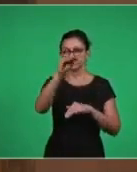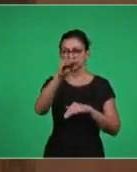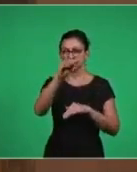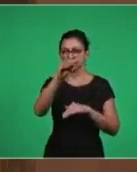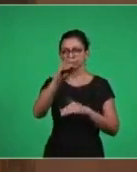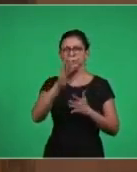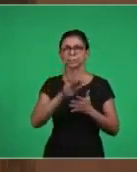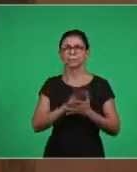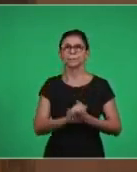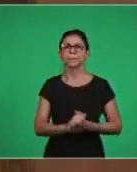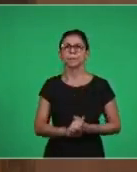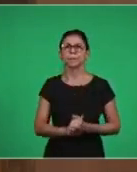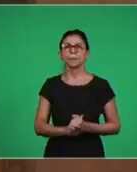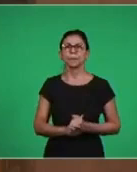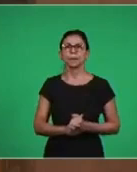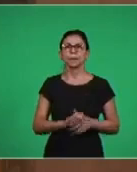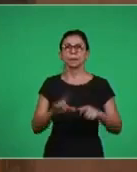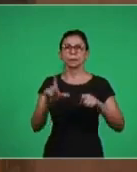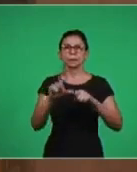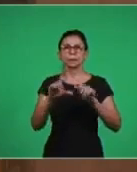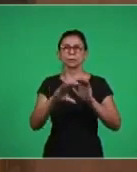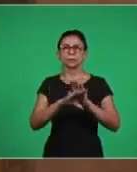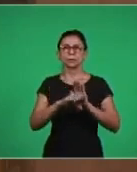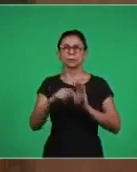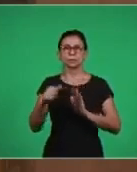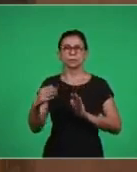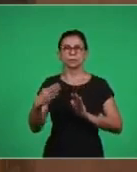It's in Luke chapter 14,